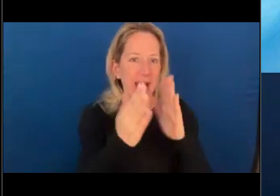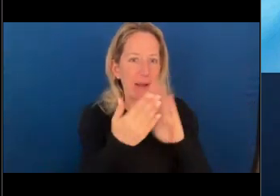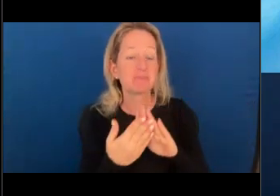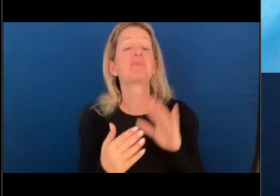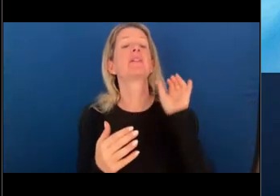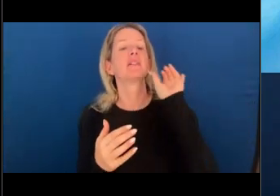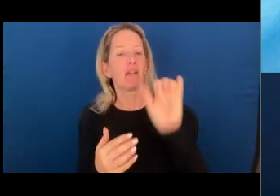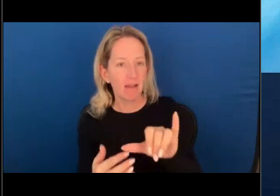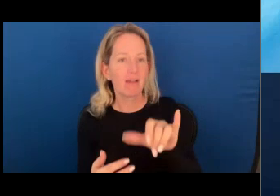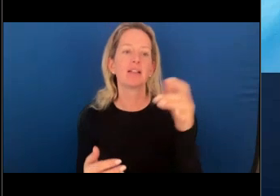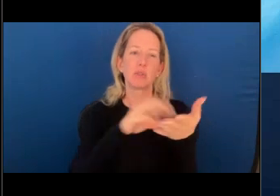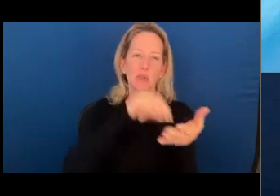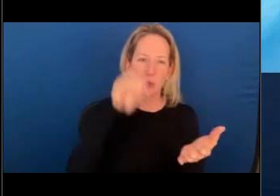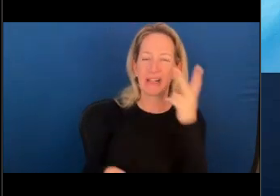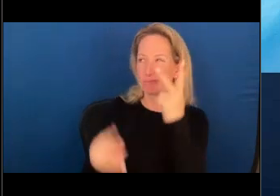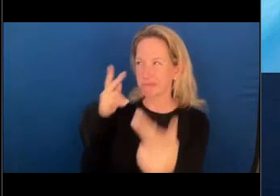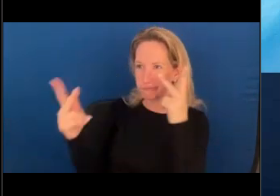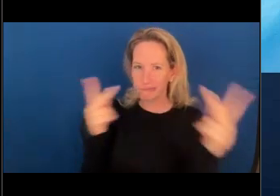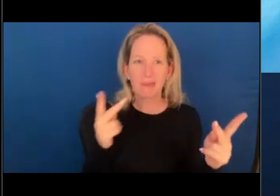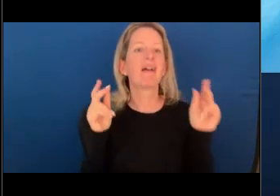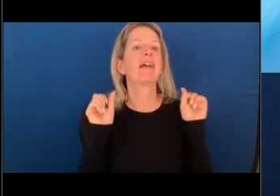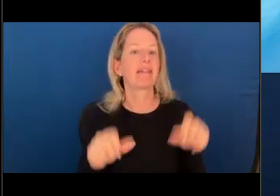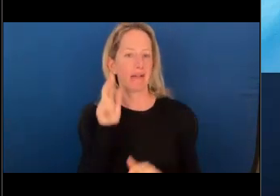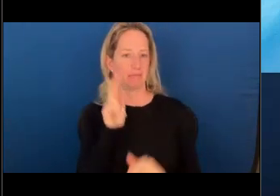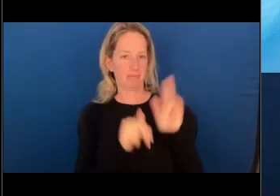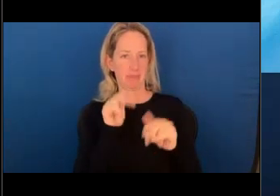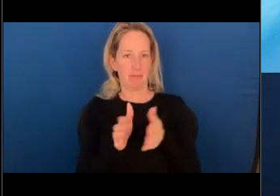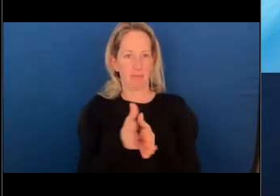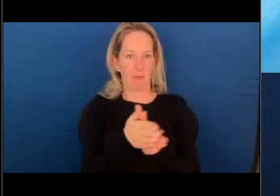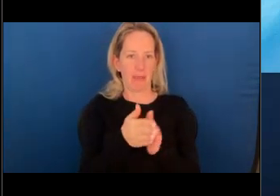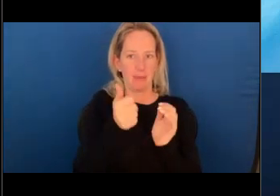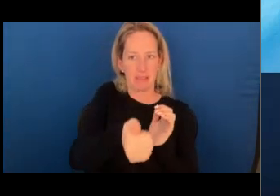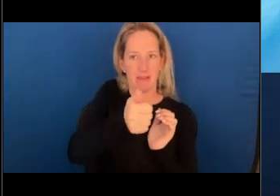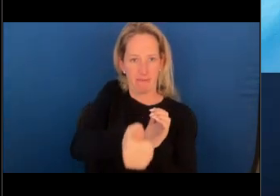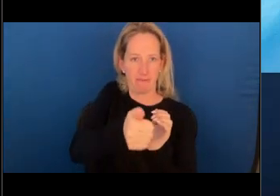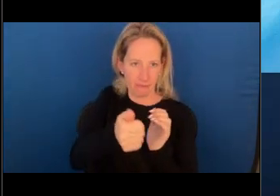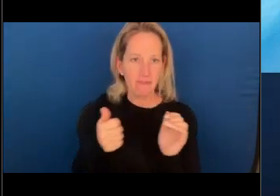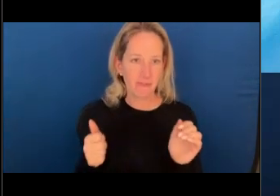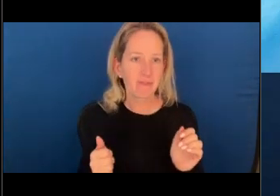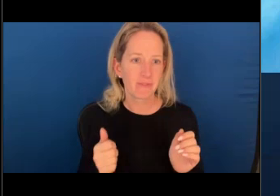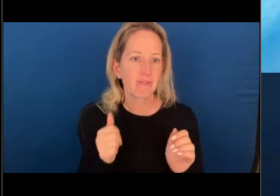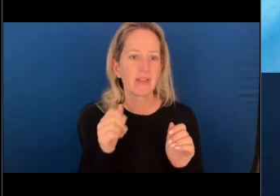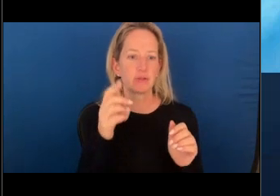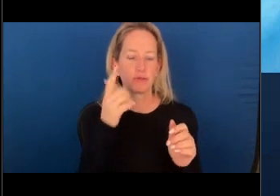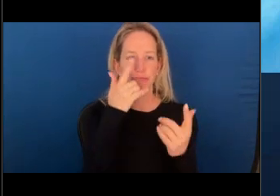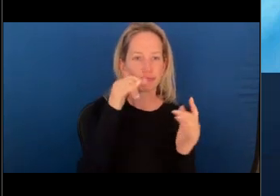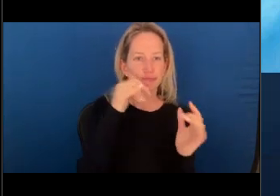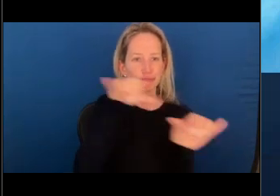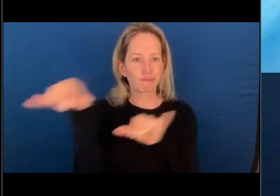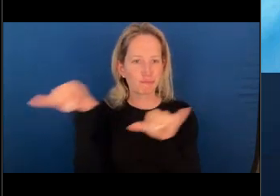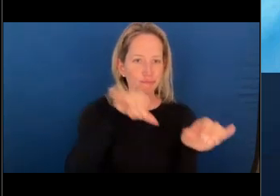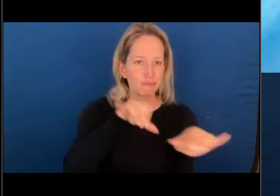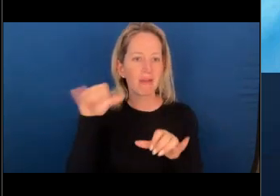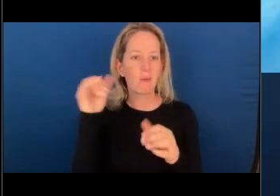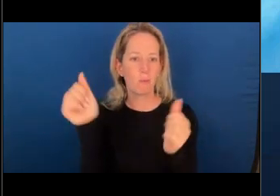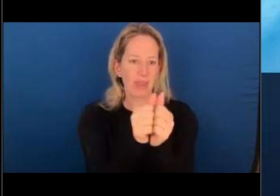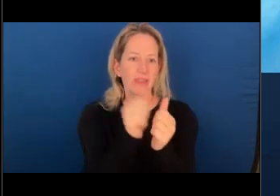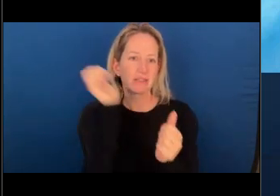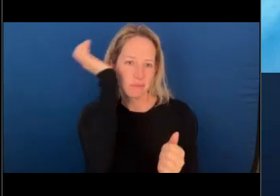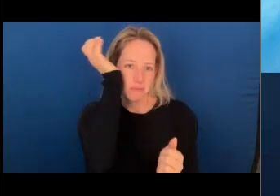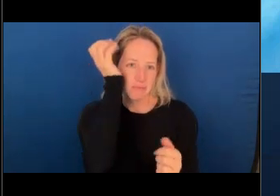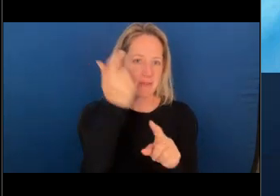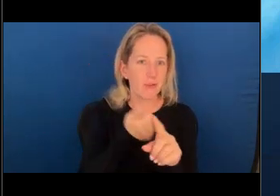with plastic in their daily life and how it could become marine debris. And we've also developed a roundtable discussion for interested